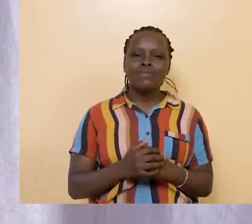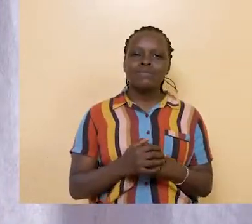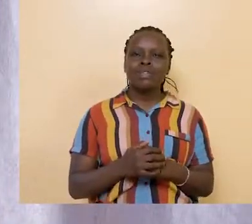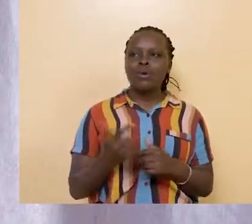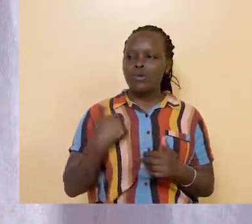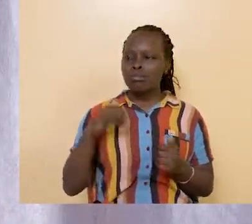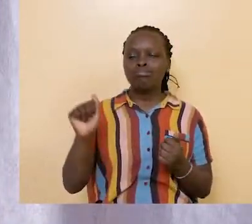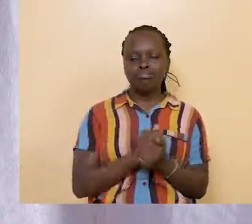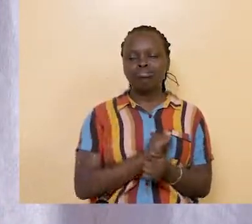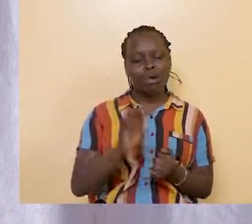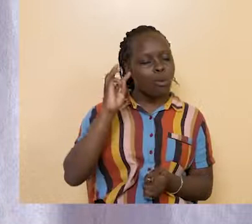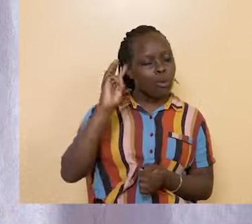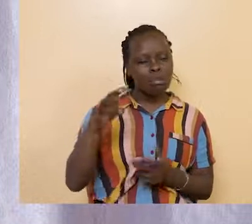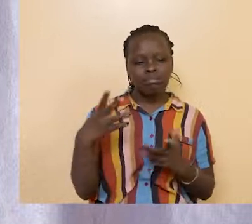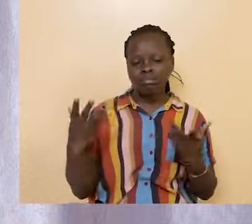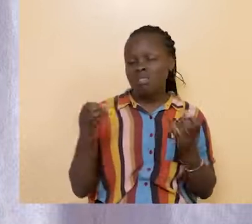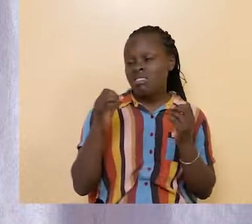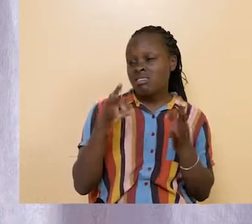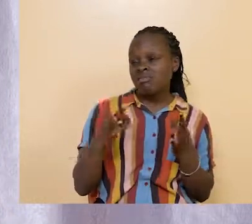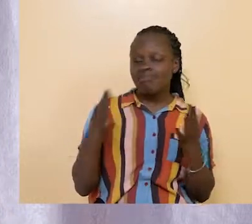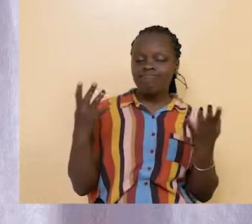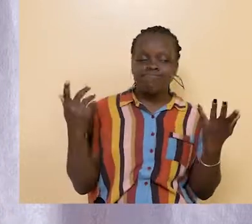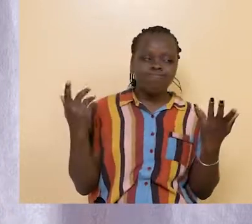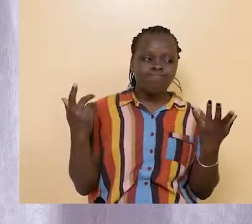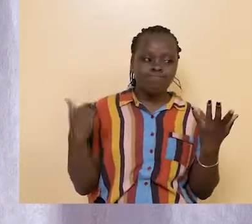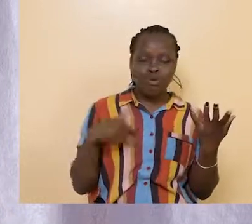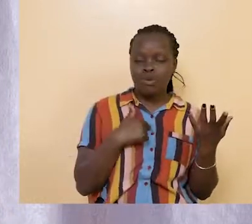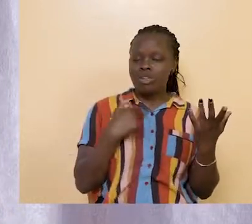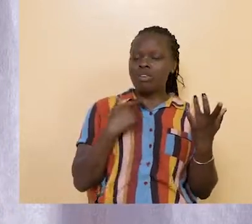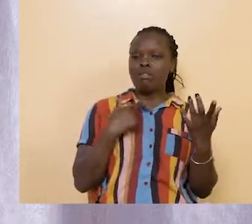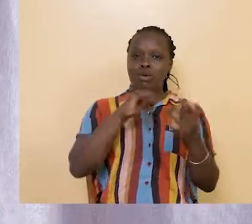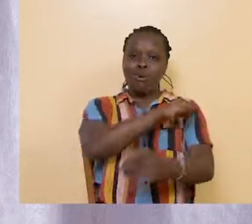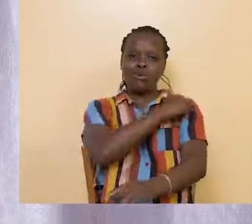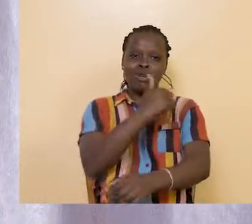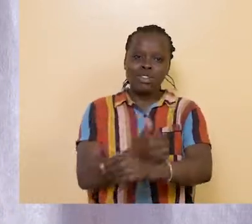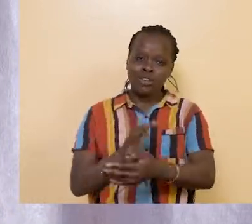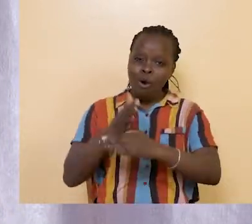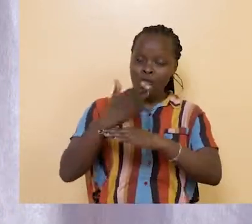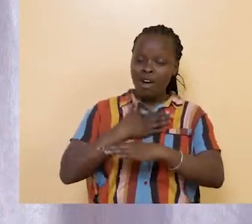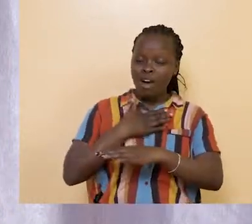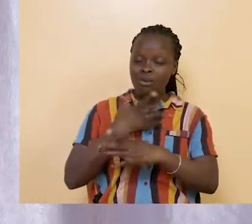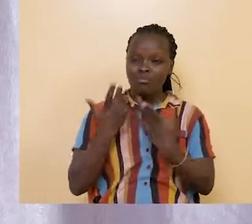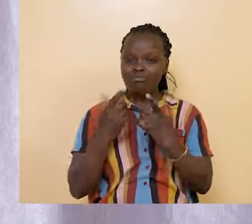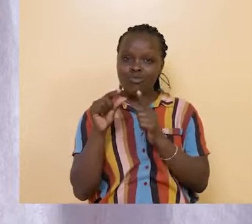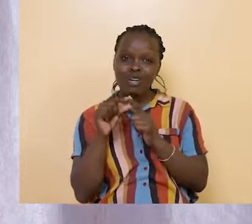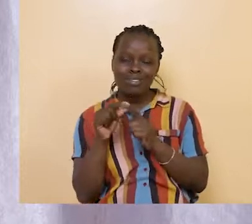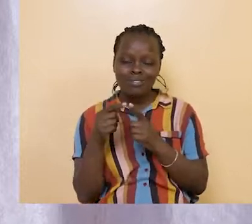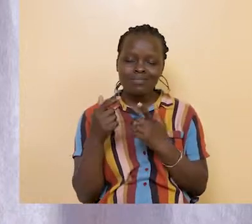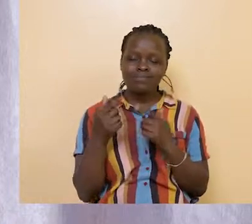We are doomed to death if we are the authority of over our